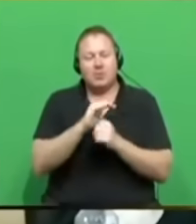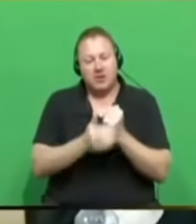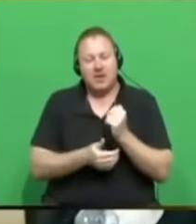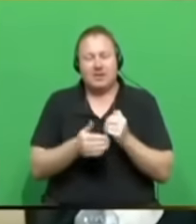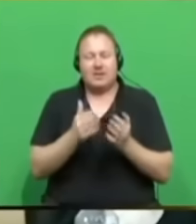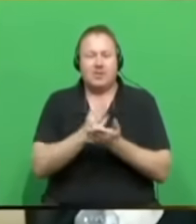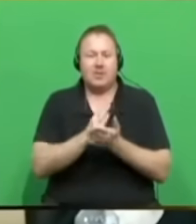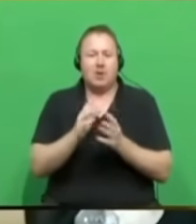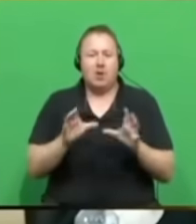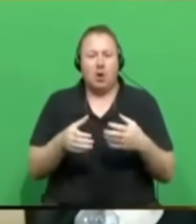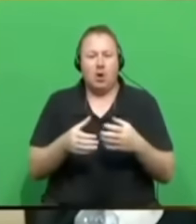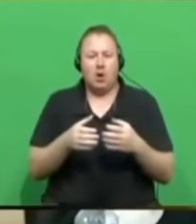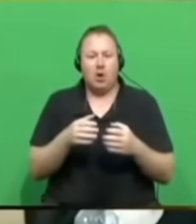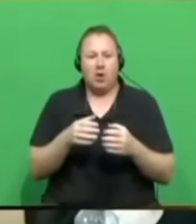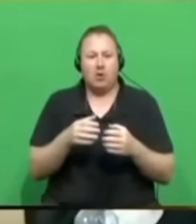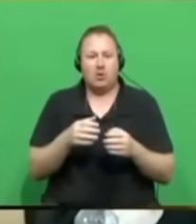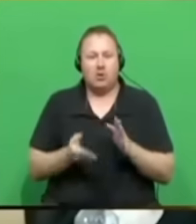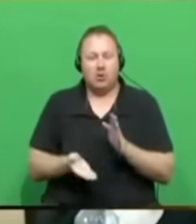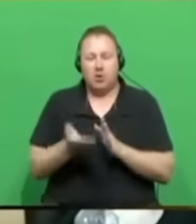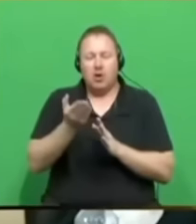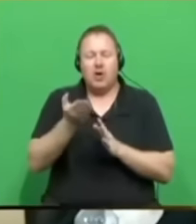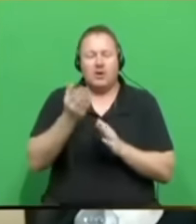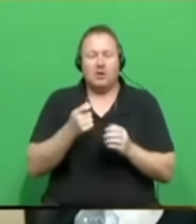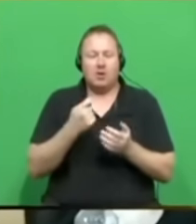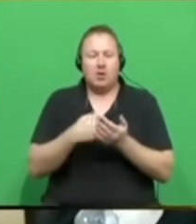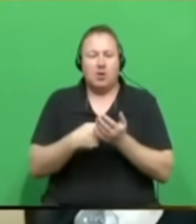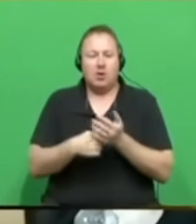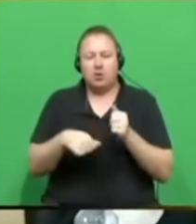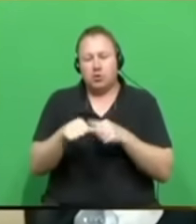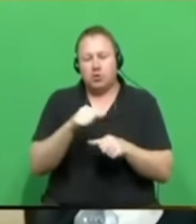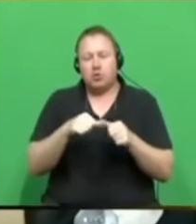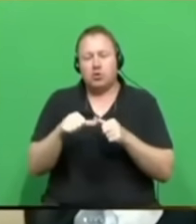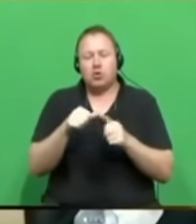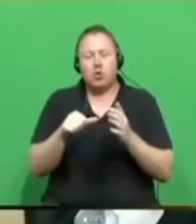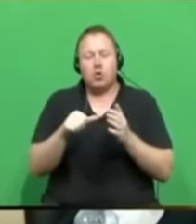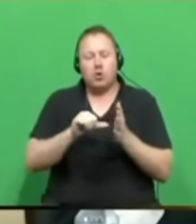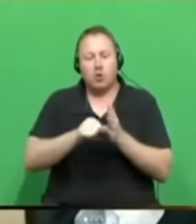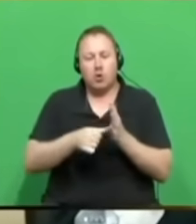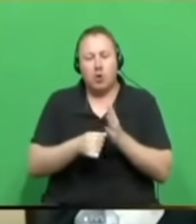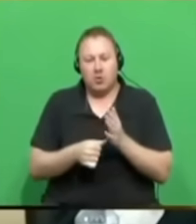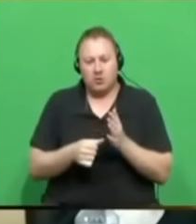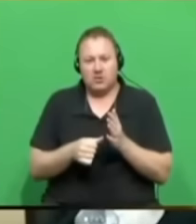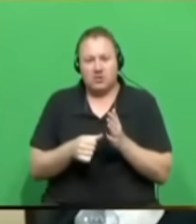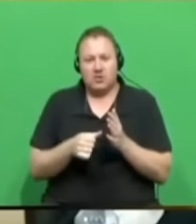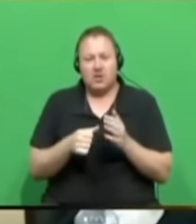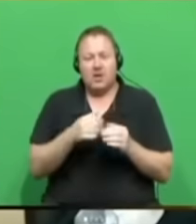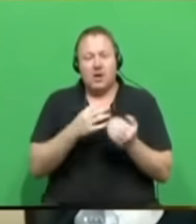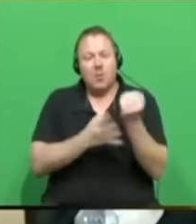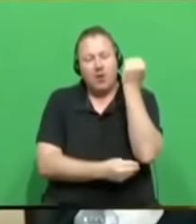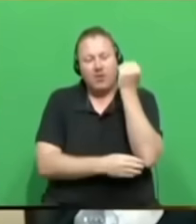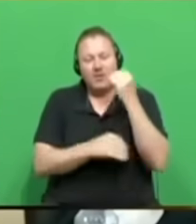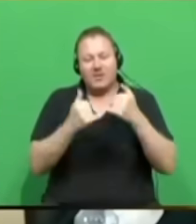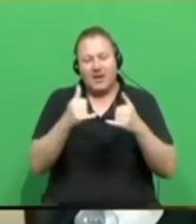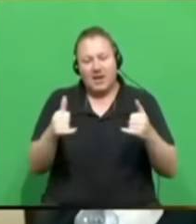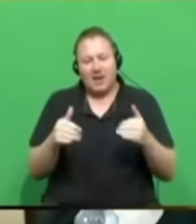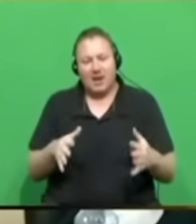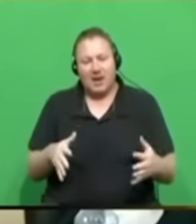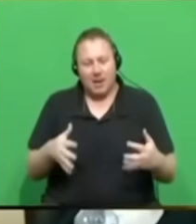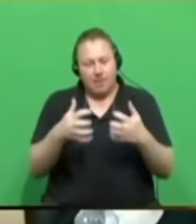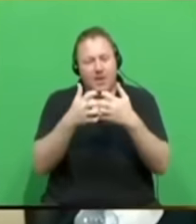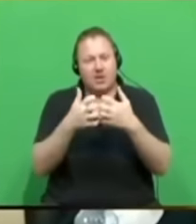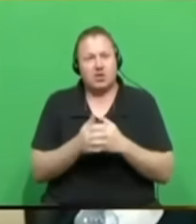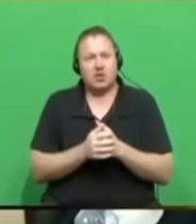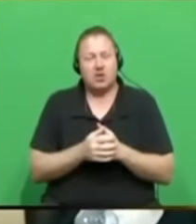living. We will increase social grants to match the poverty line, to empower poor people to provide for